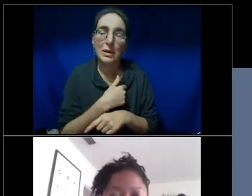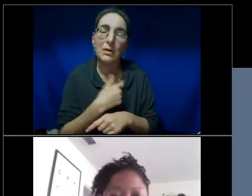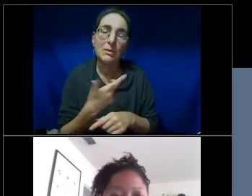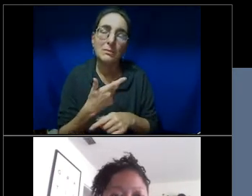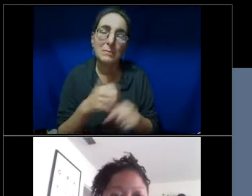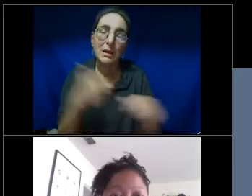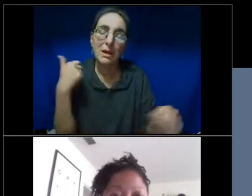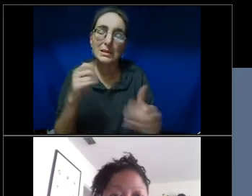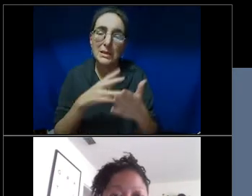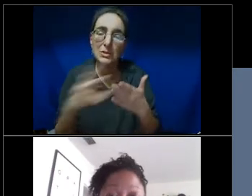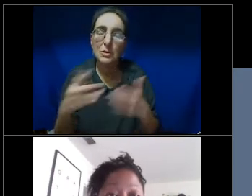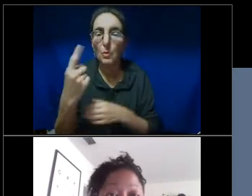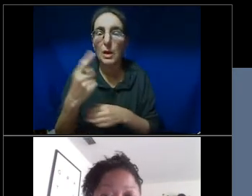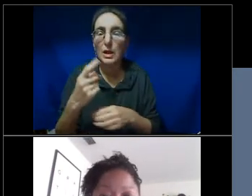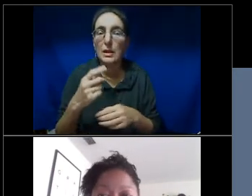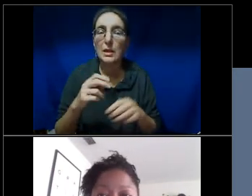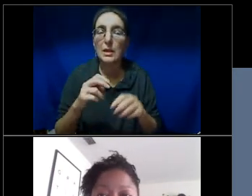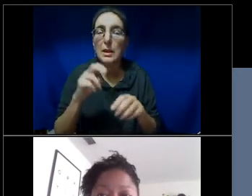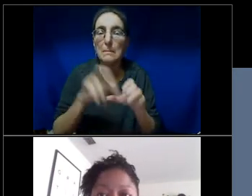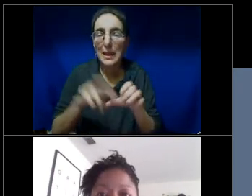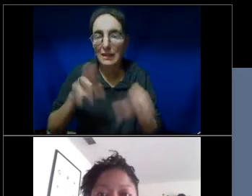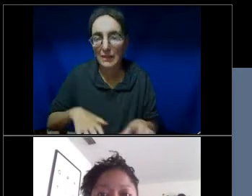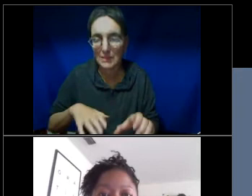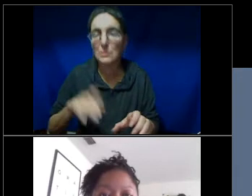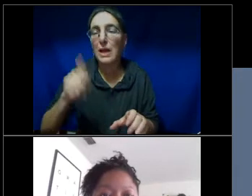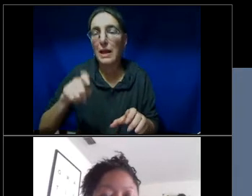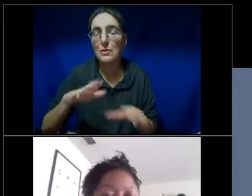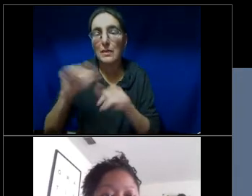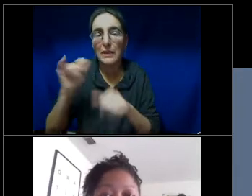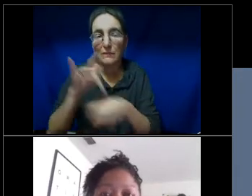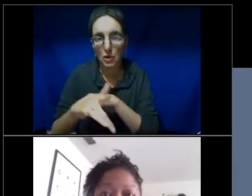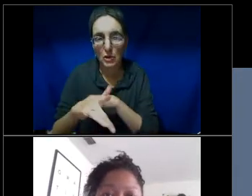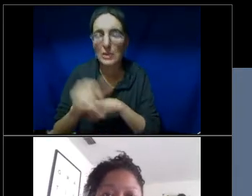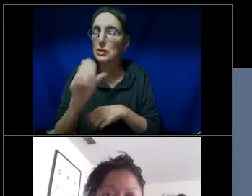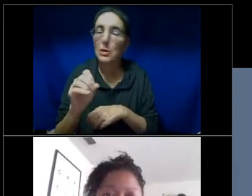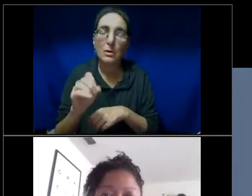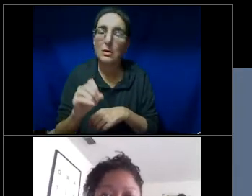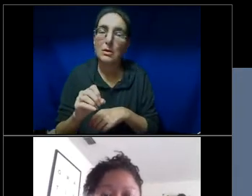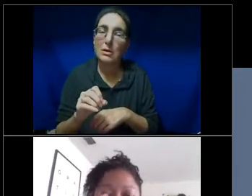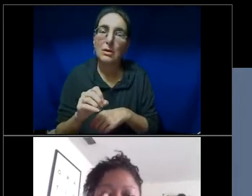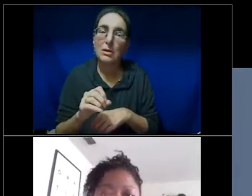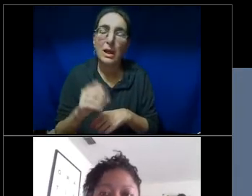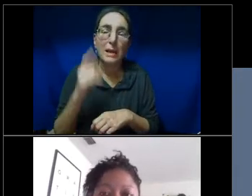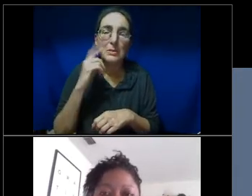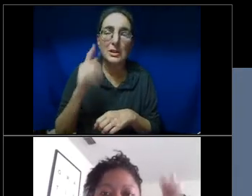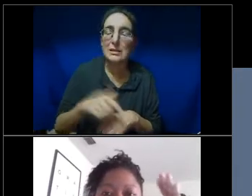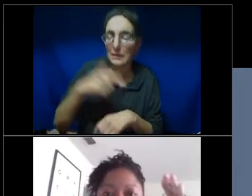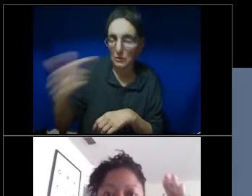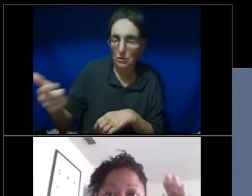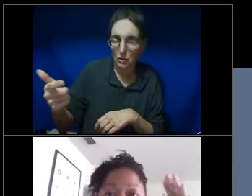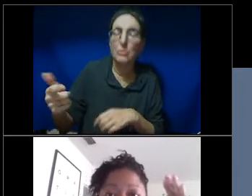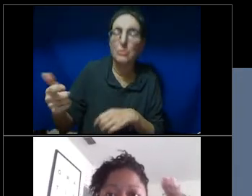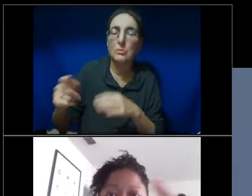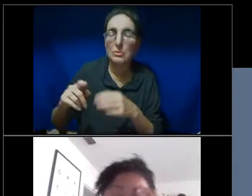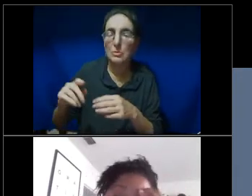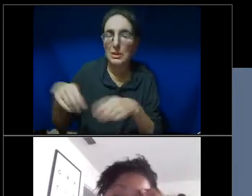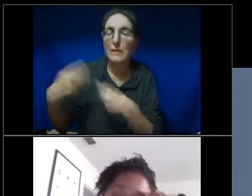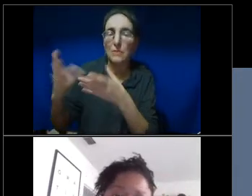of our panelists, Tamika Butler, is going to have to sign off early. So I'm actually going to pass it to her now to give comments at the